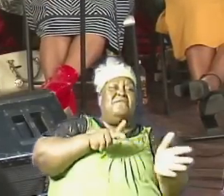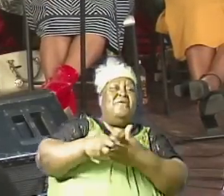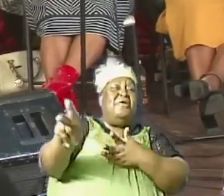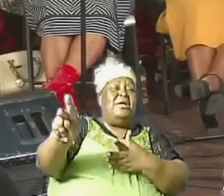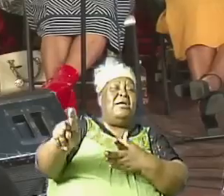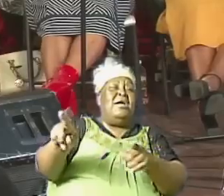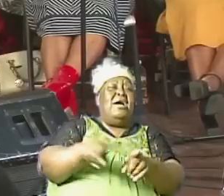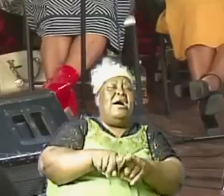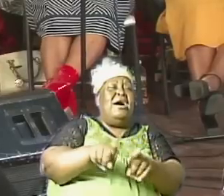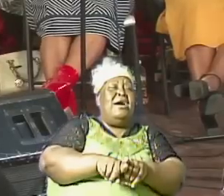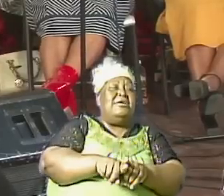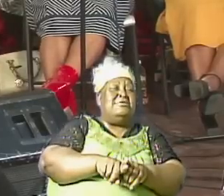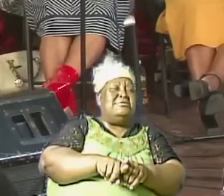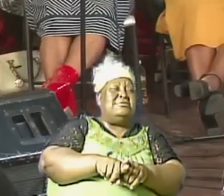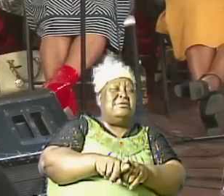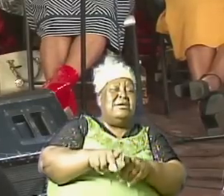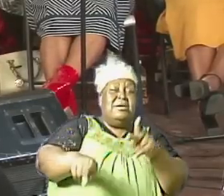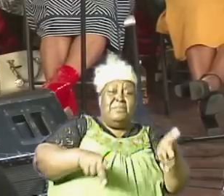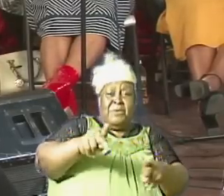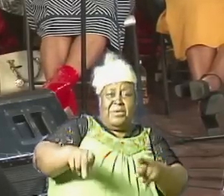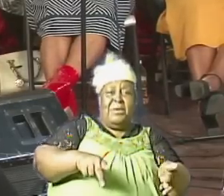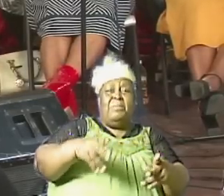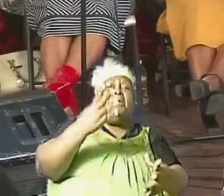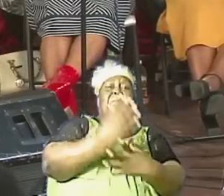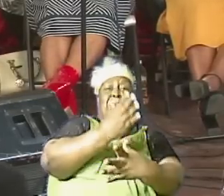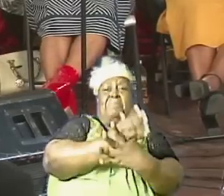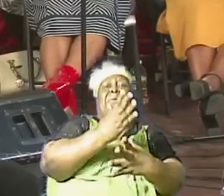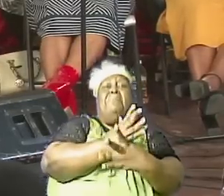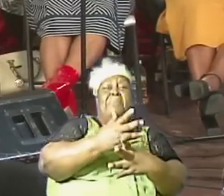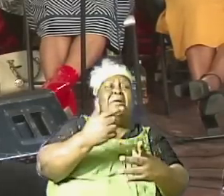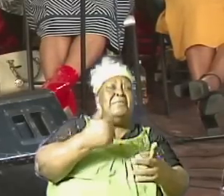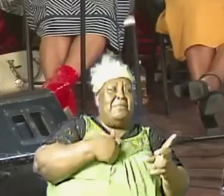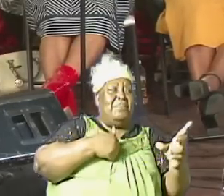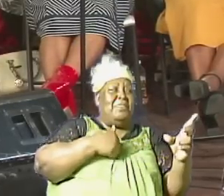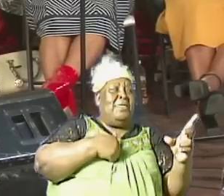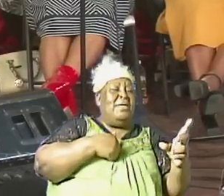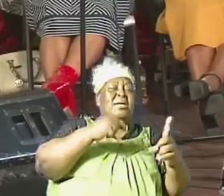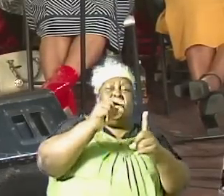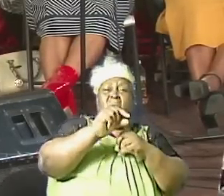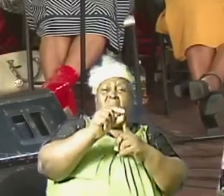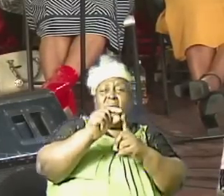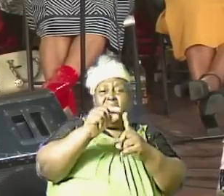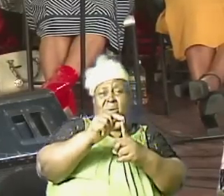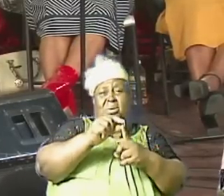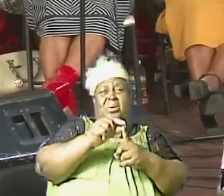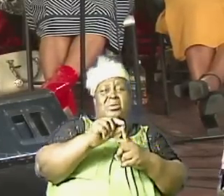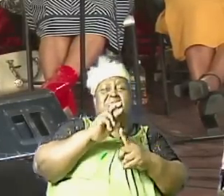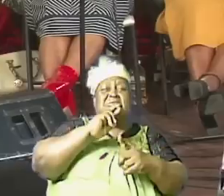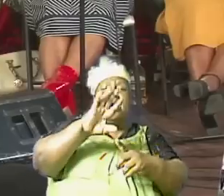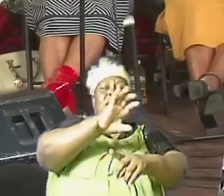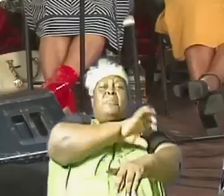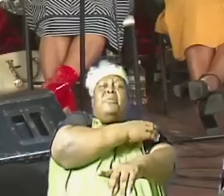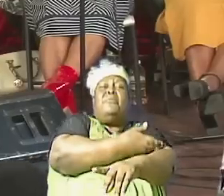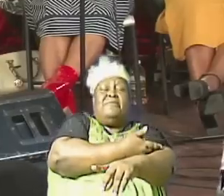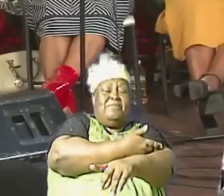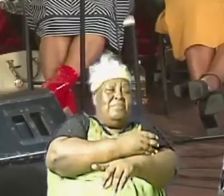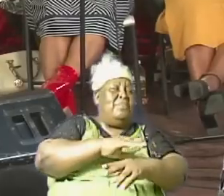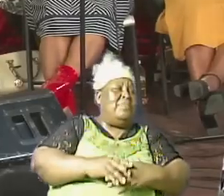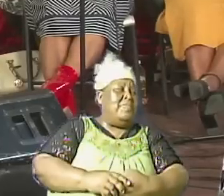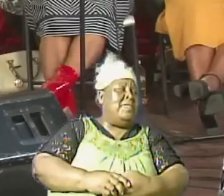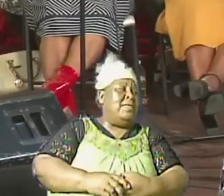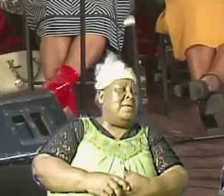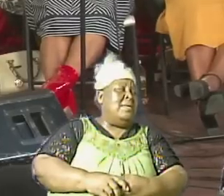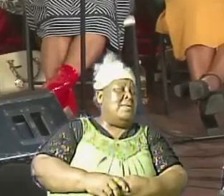provoked, as I grow, I recognize that words are powerful.